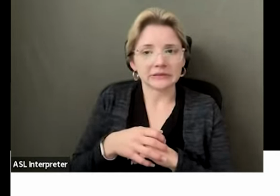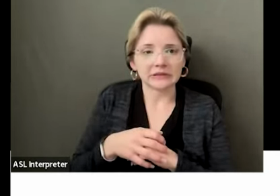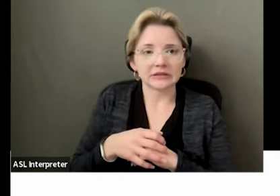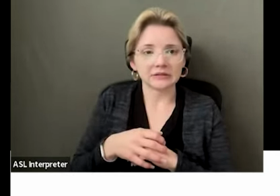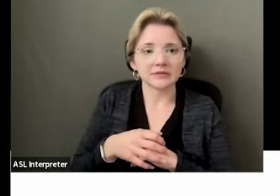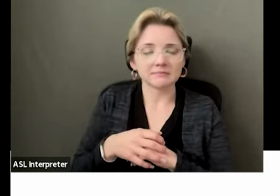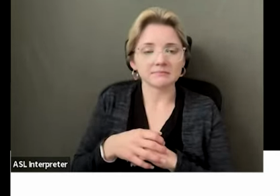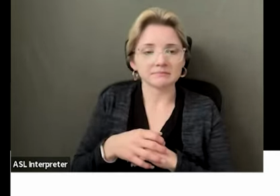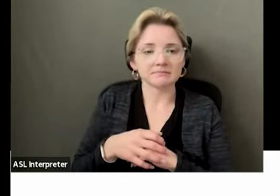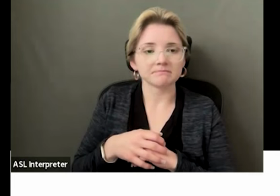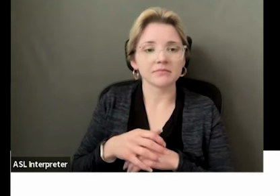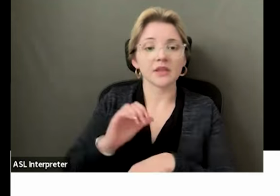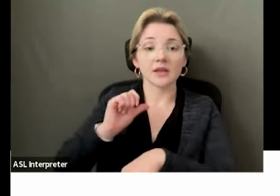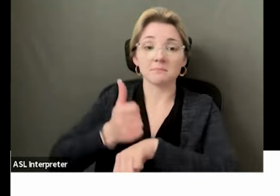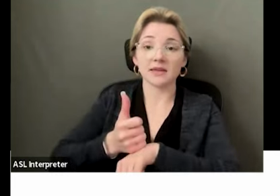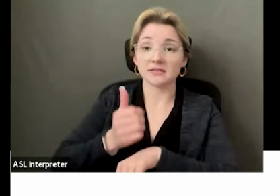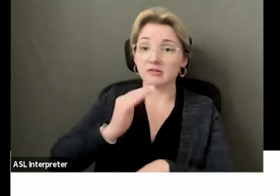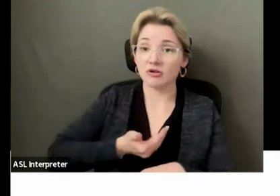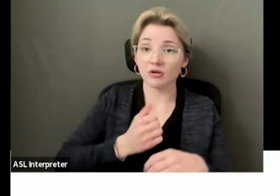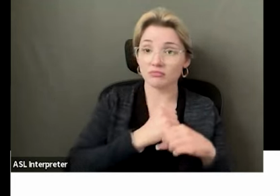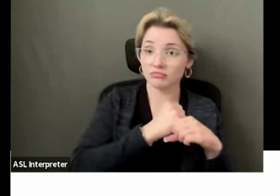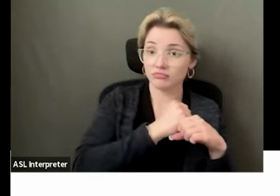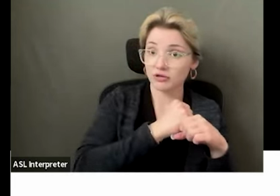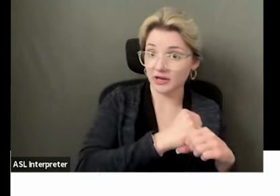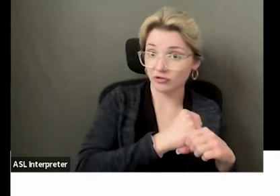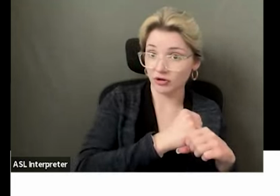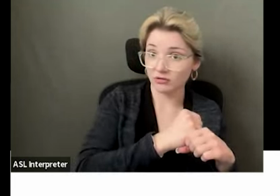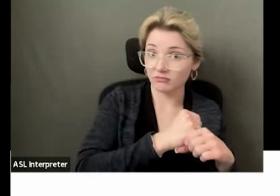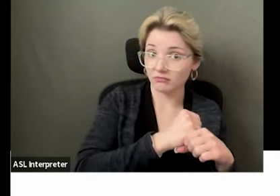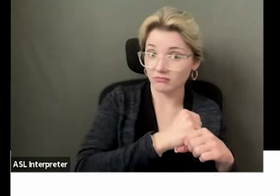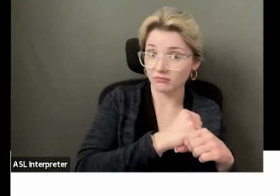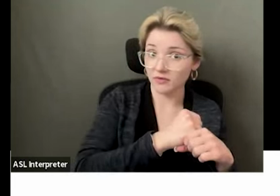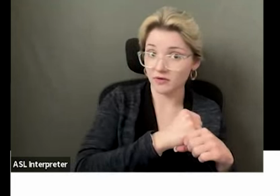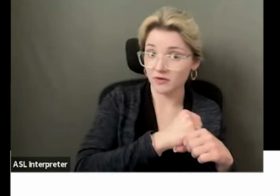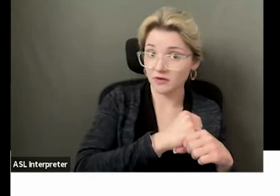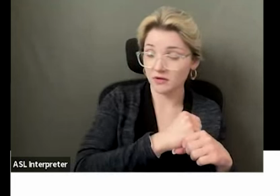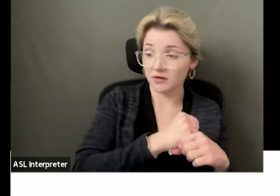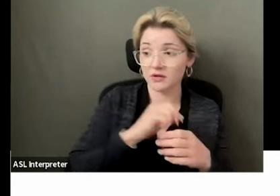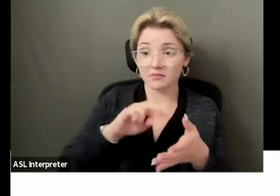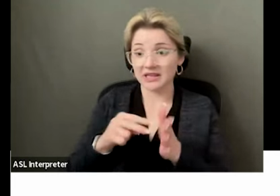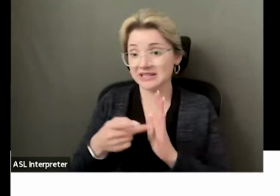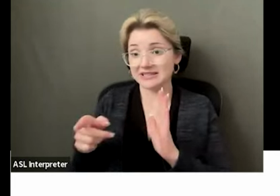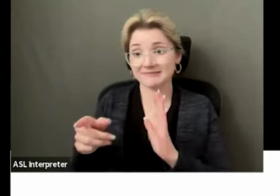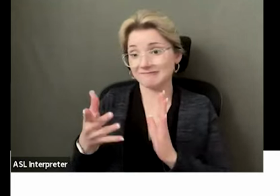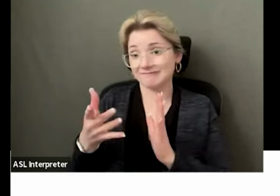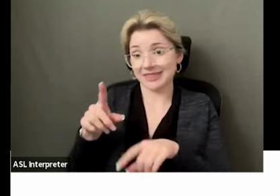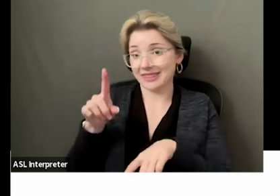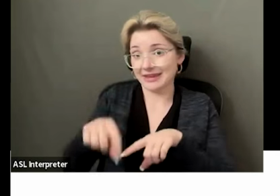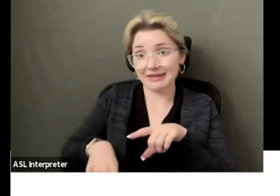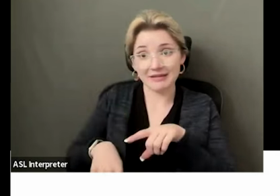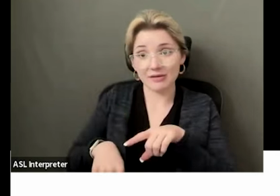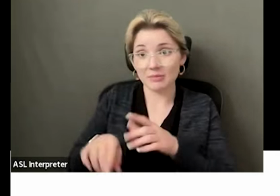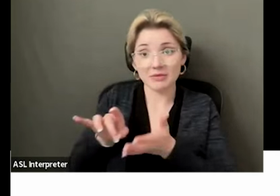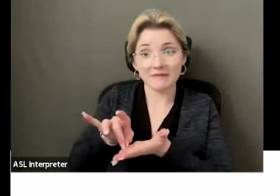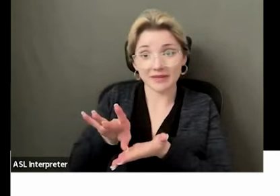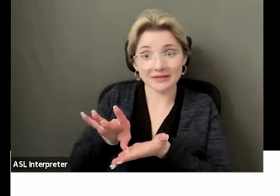evicted. And based on our protection in number 1, they cannot be evicted. They cannot have their assistance